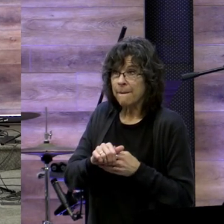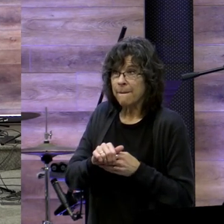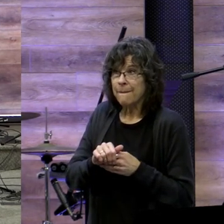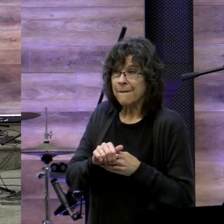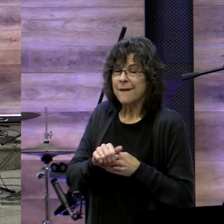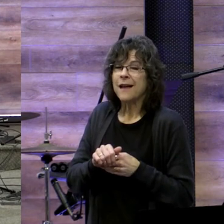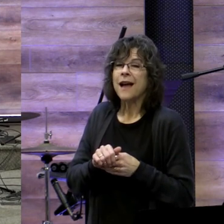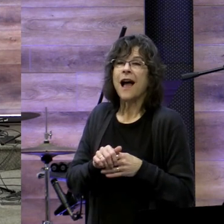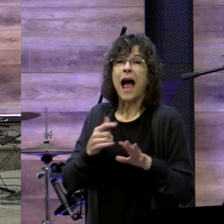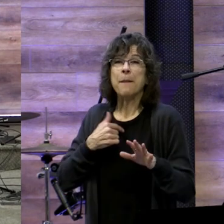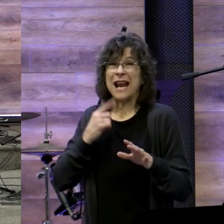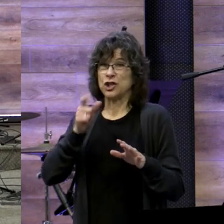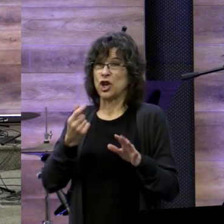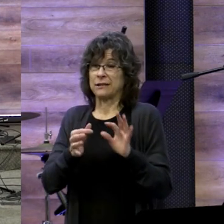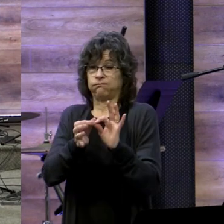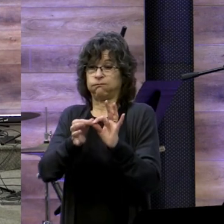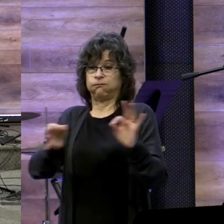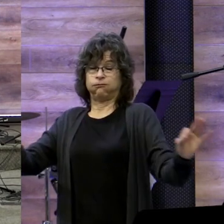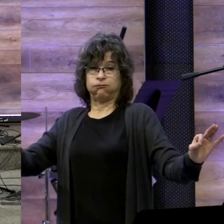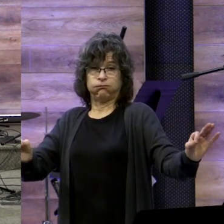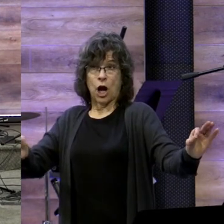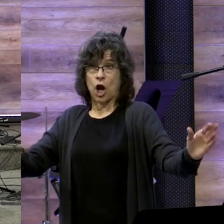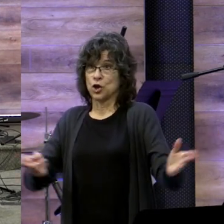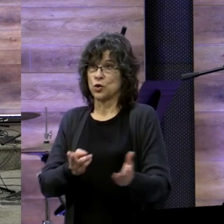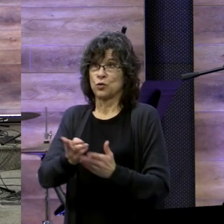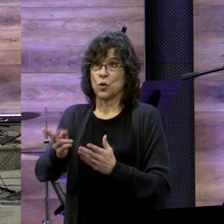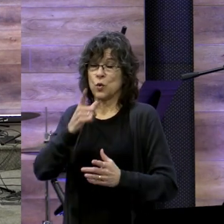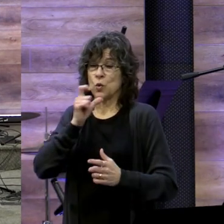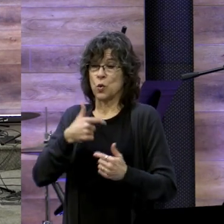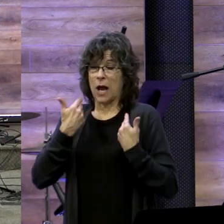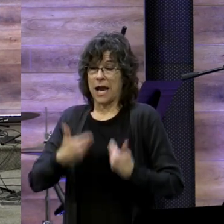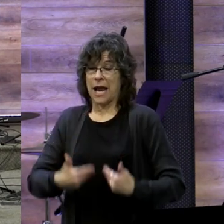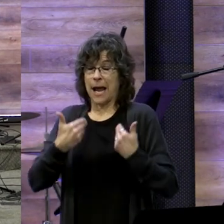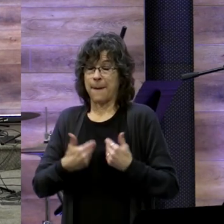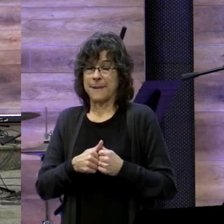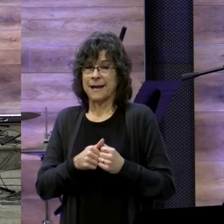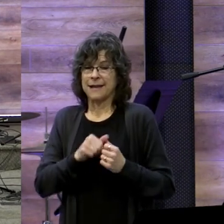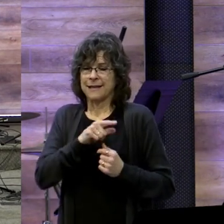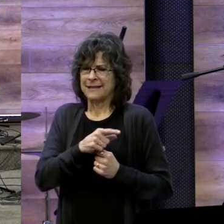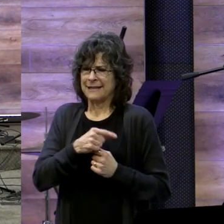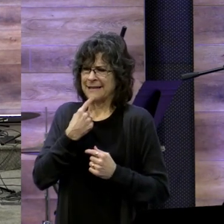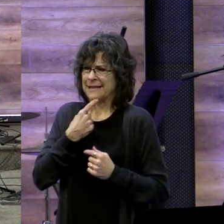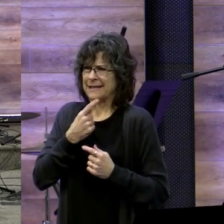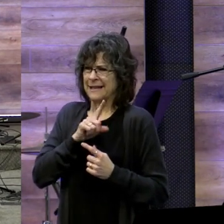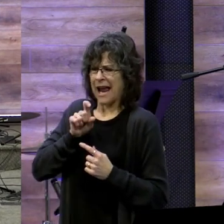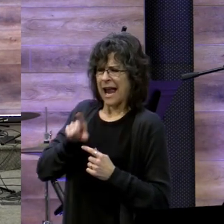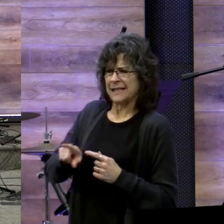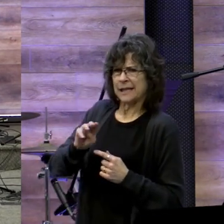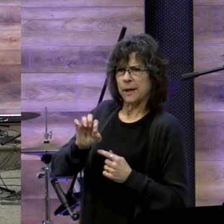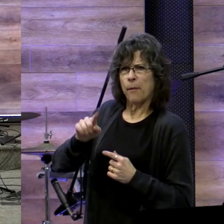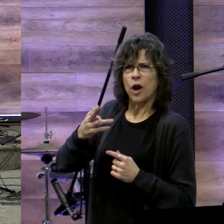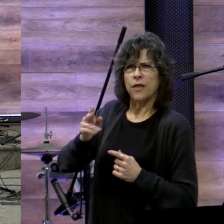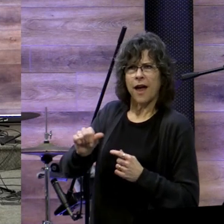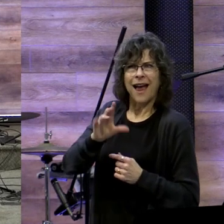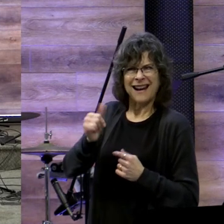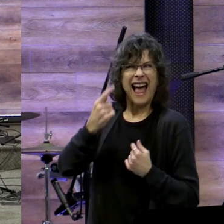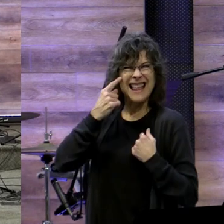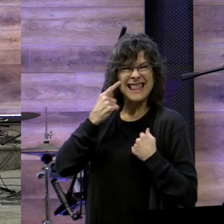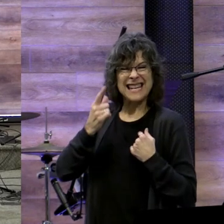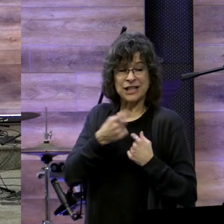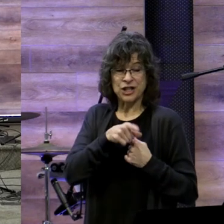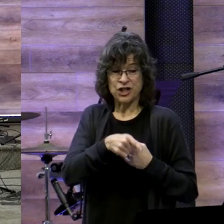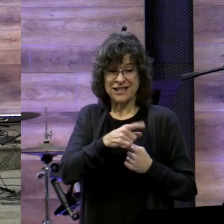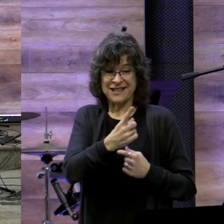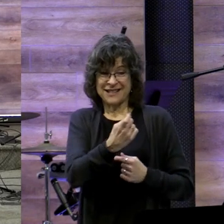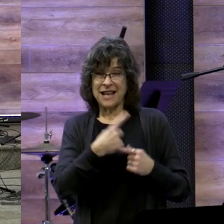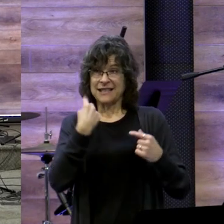I just stated a truth. I just stated who I am. But he asks Martha, and I think he asks us 2,000 years later, do